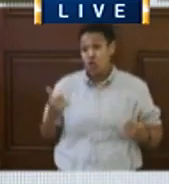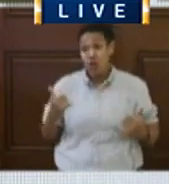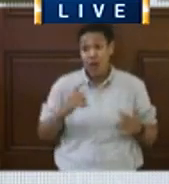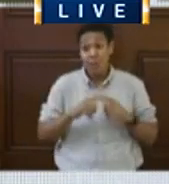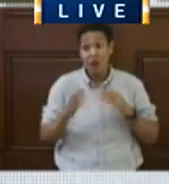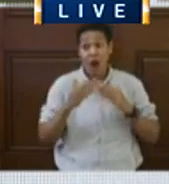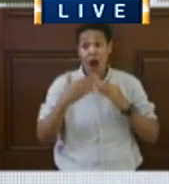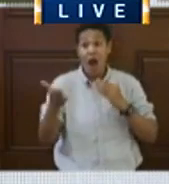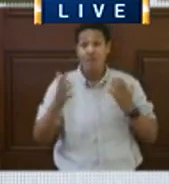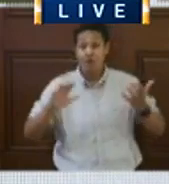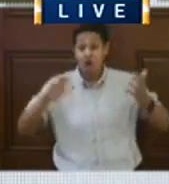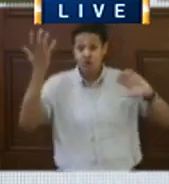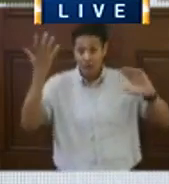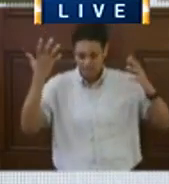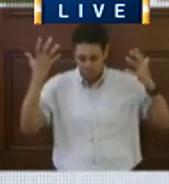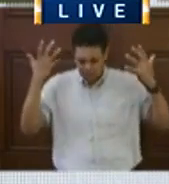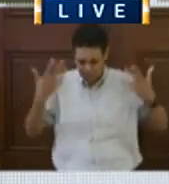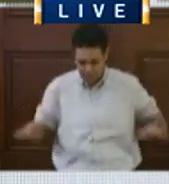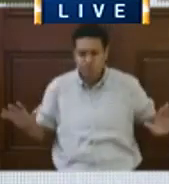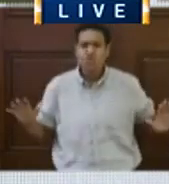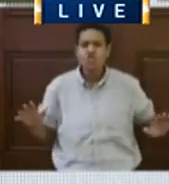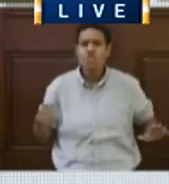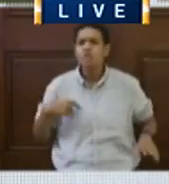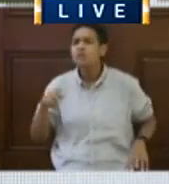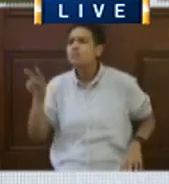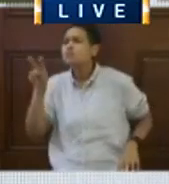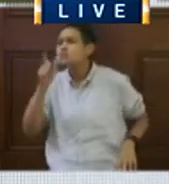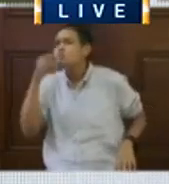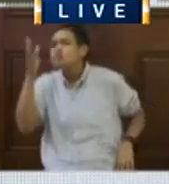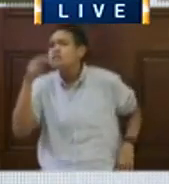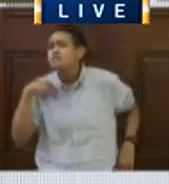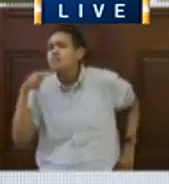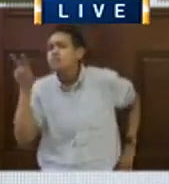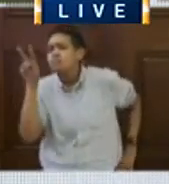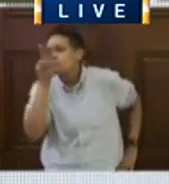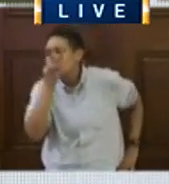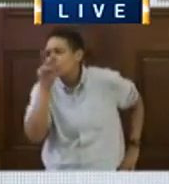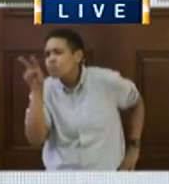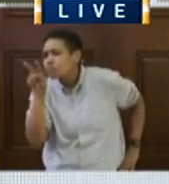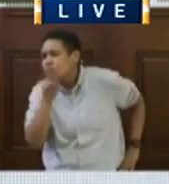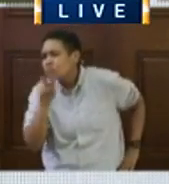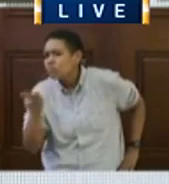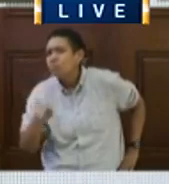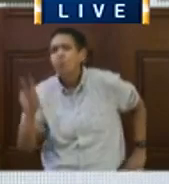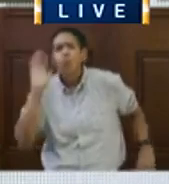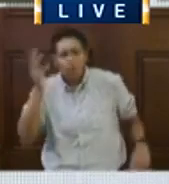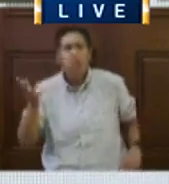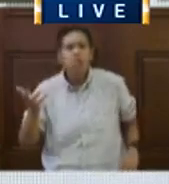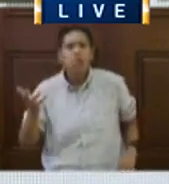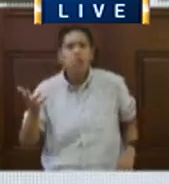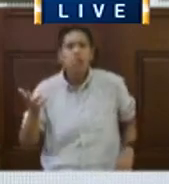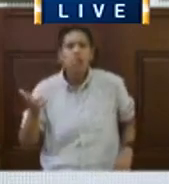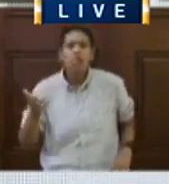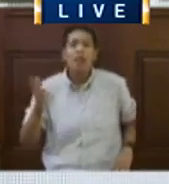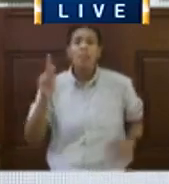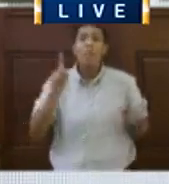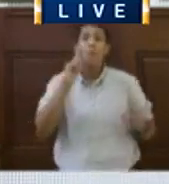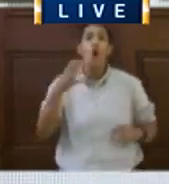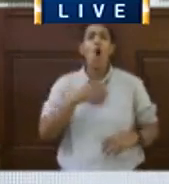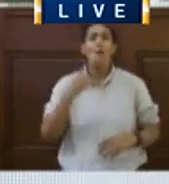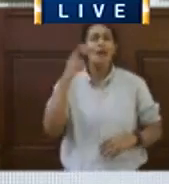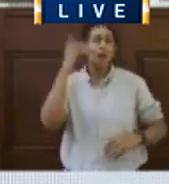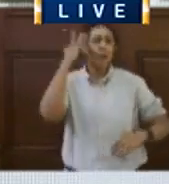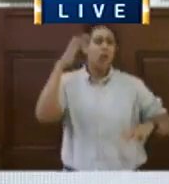the crisis, they will be scrutinized, and there will be complaints as to why the government did not put in place systems